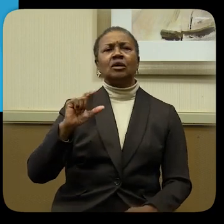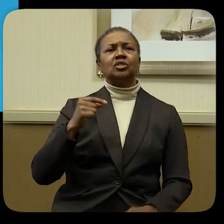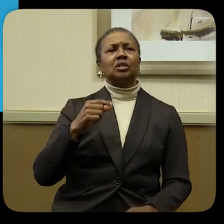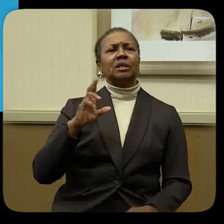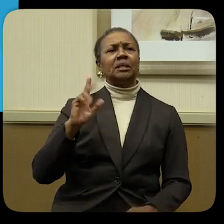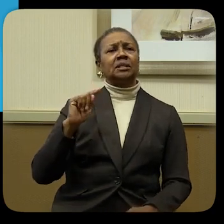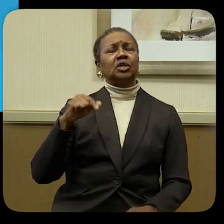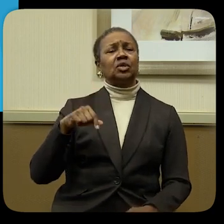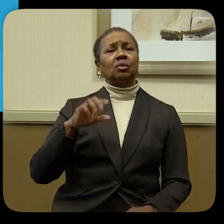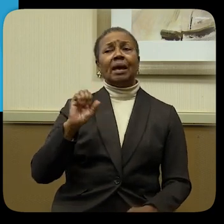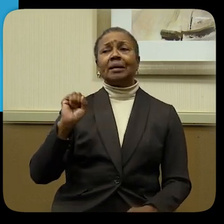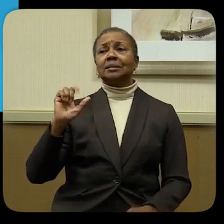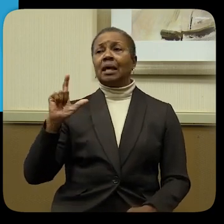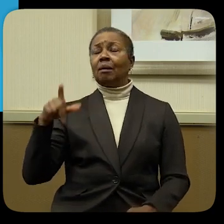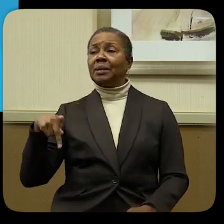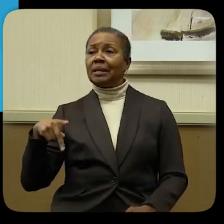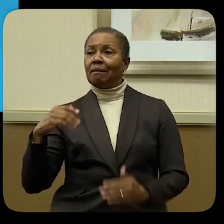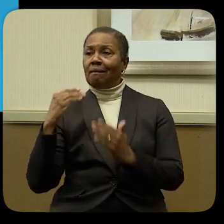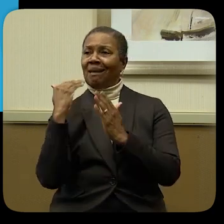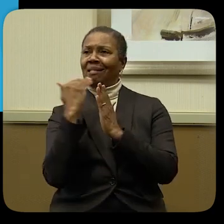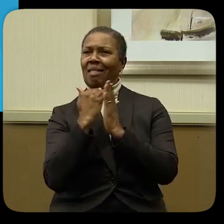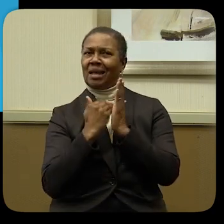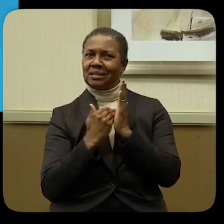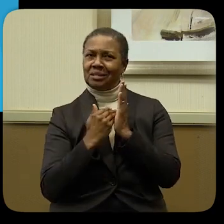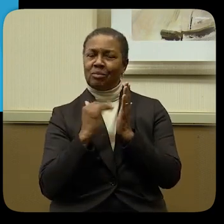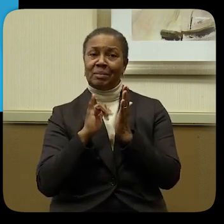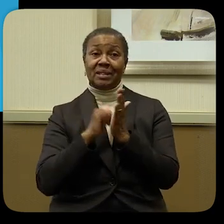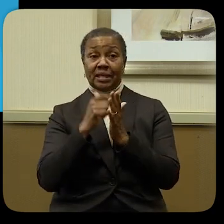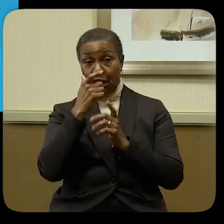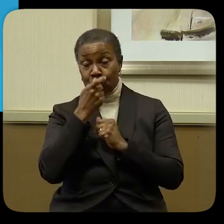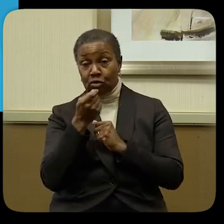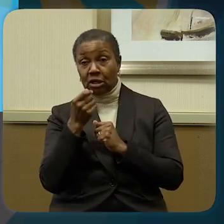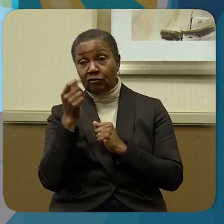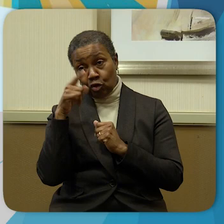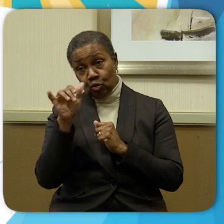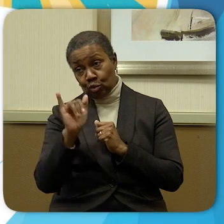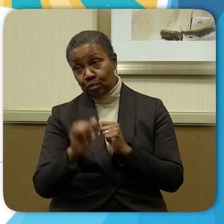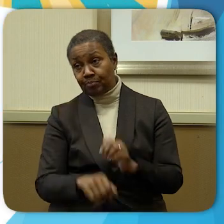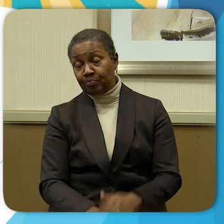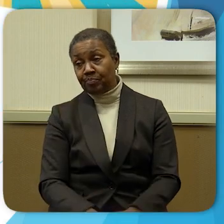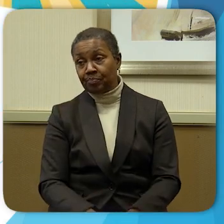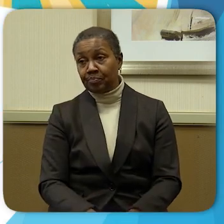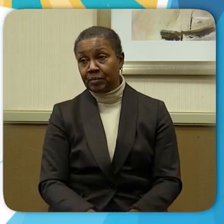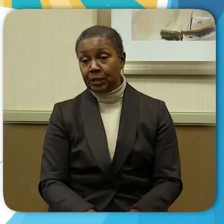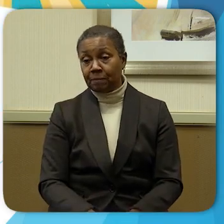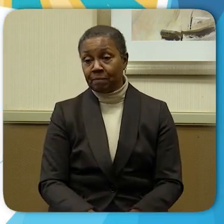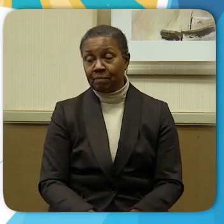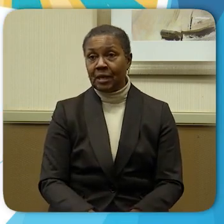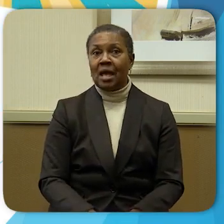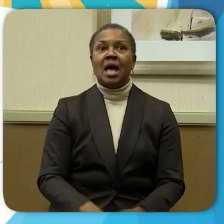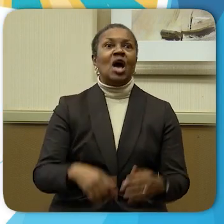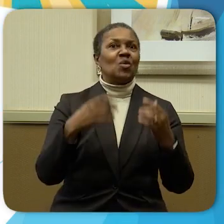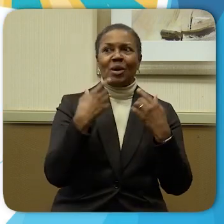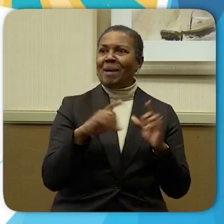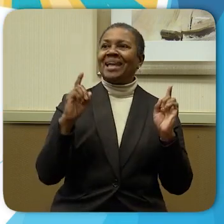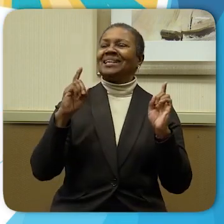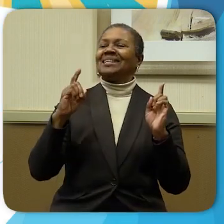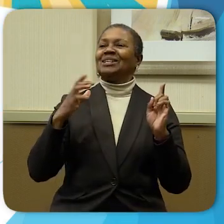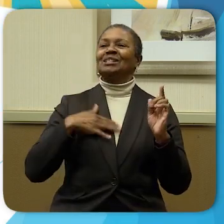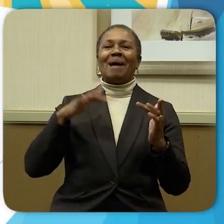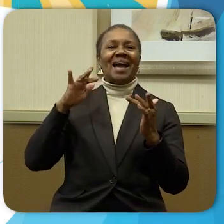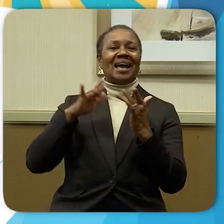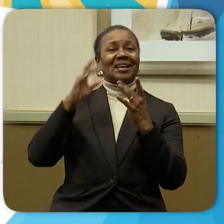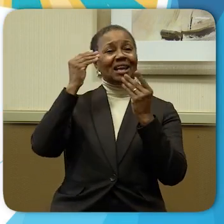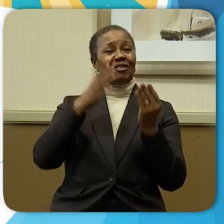LGBTQ SLP lessons, so that might be interesting to some of you. Okay, we made it. So here's my